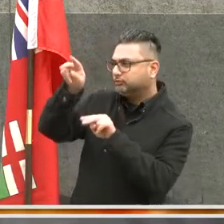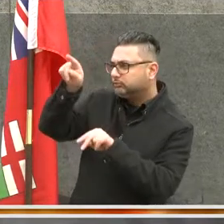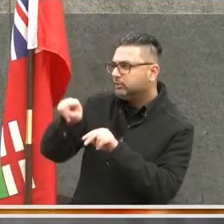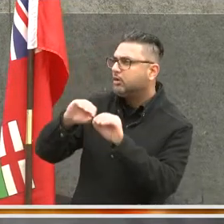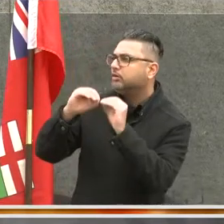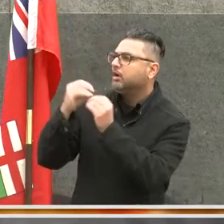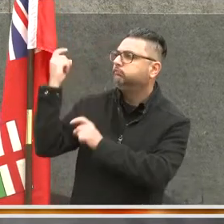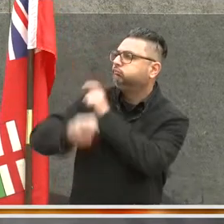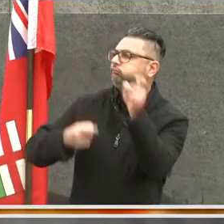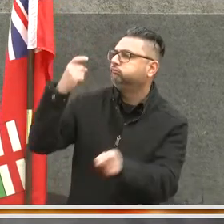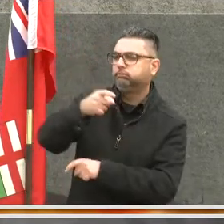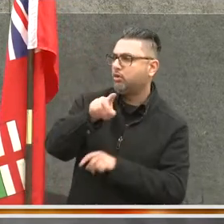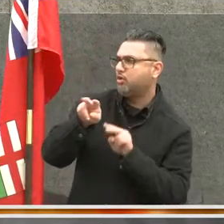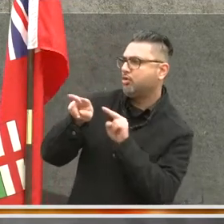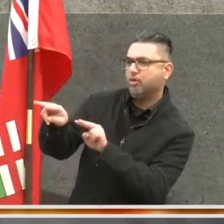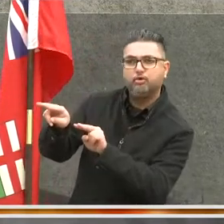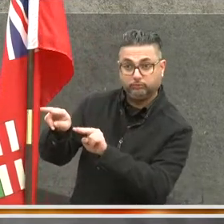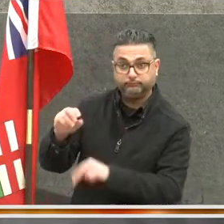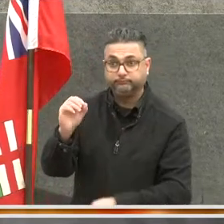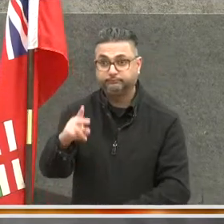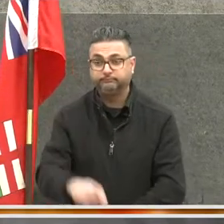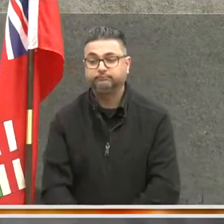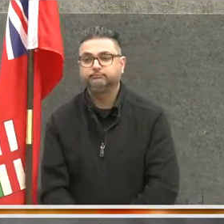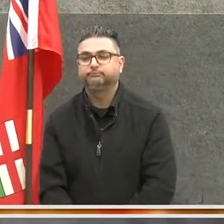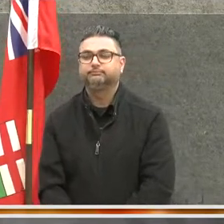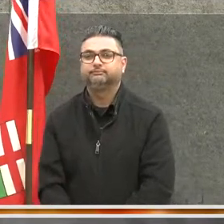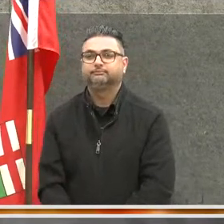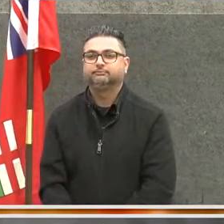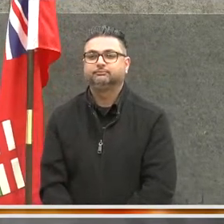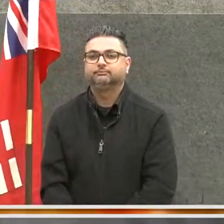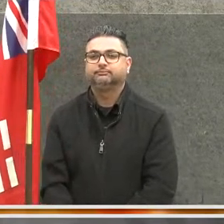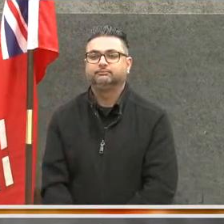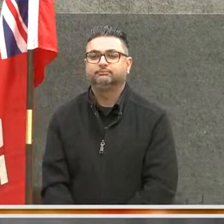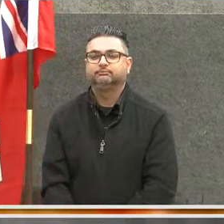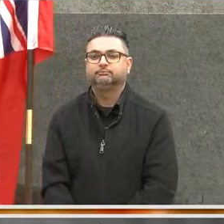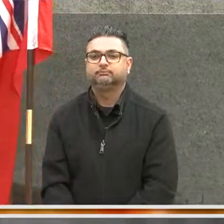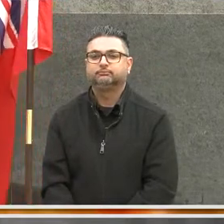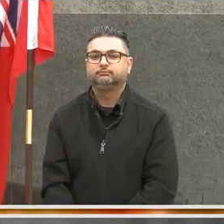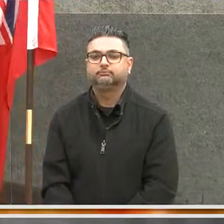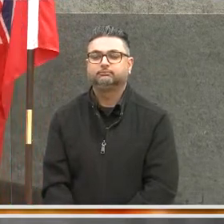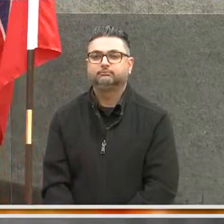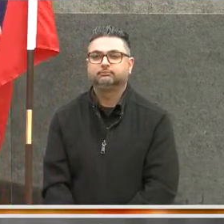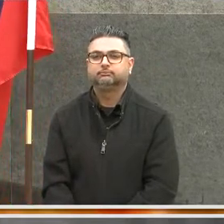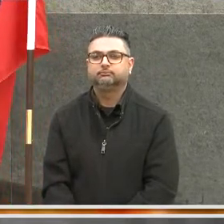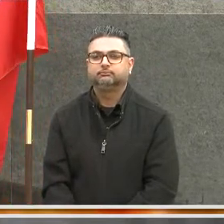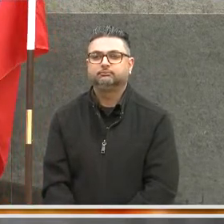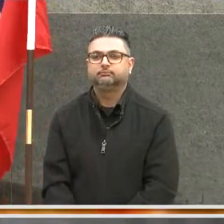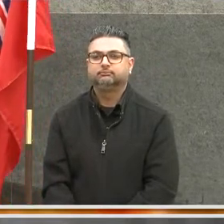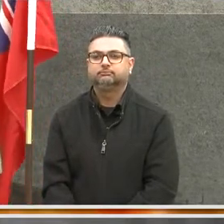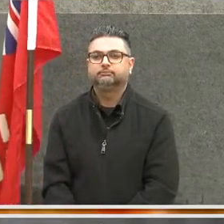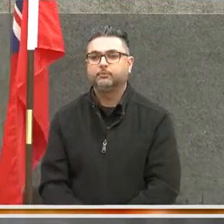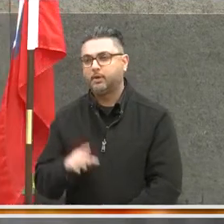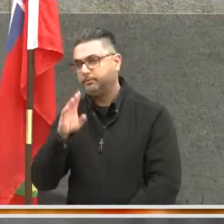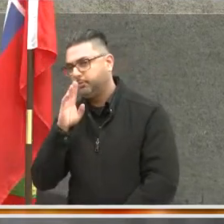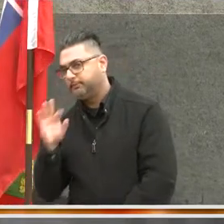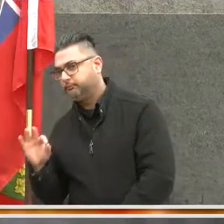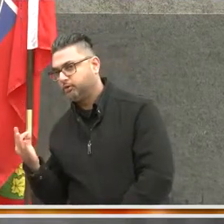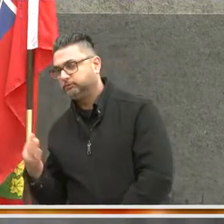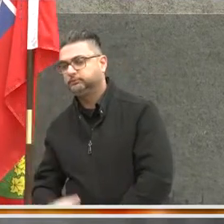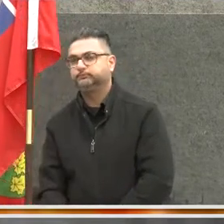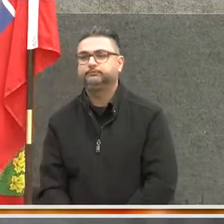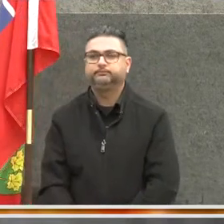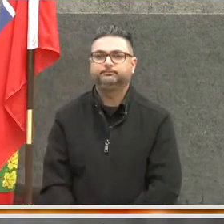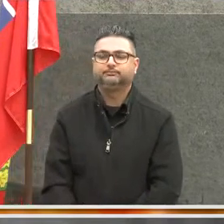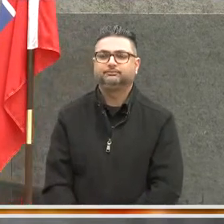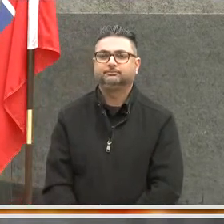l'avance et nous les avons placées le long du monument. Leurs noms sont affichés à l'écran, mais vous